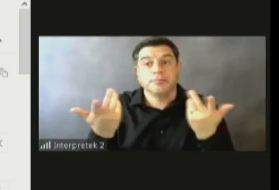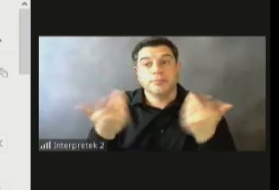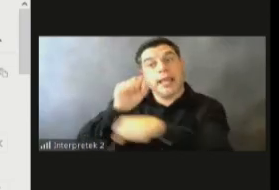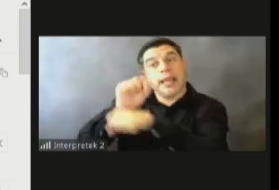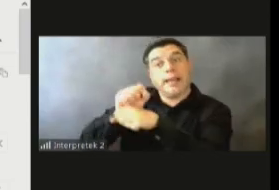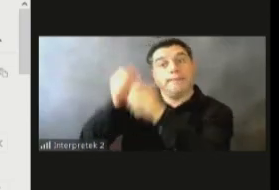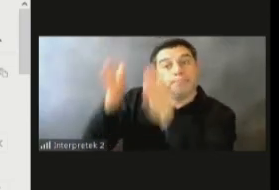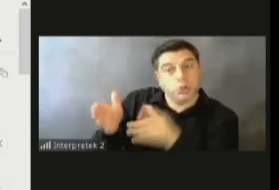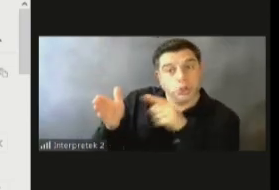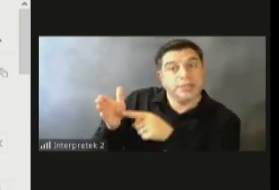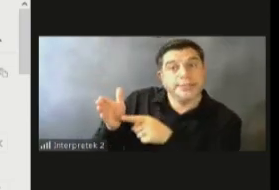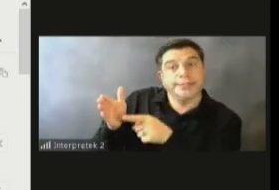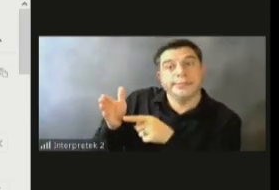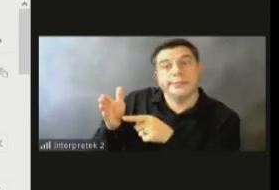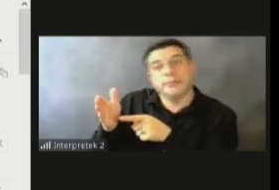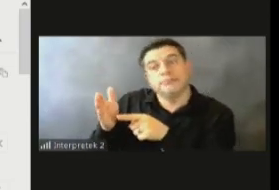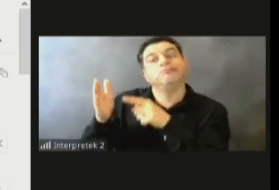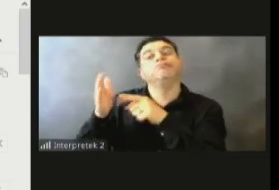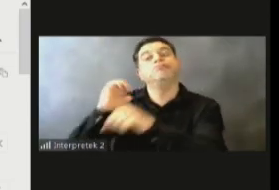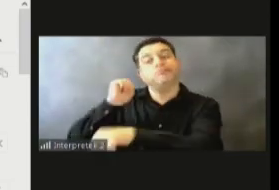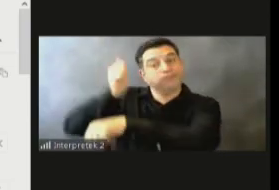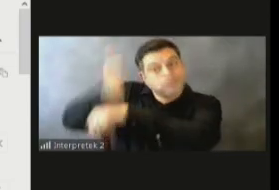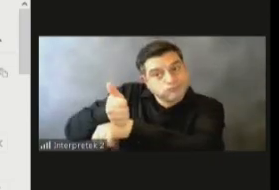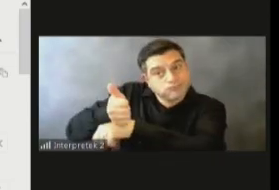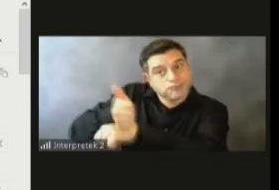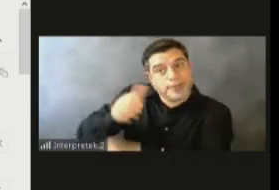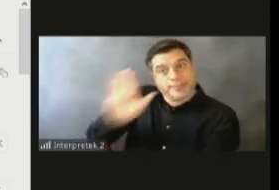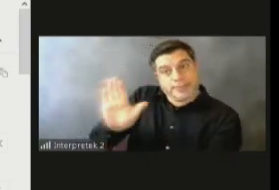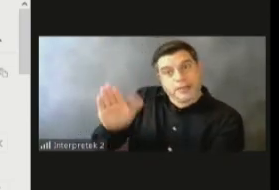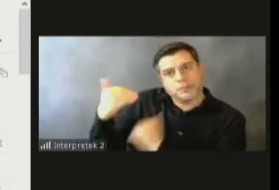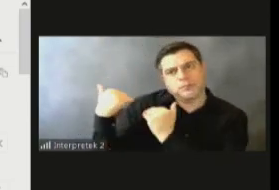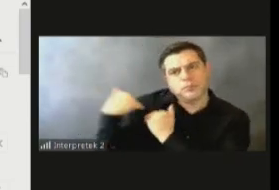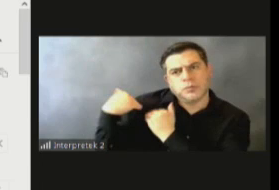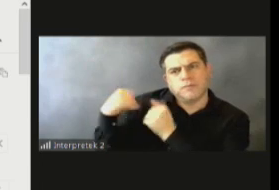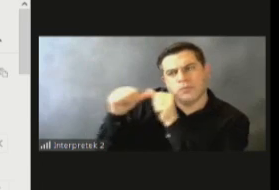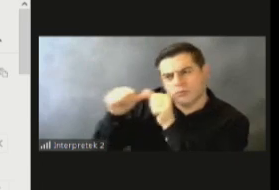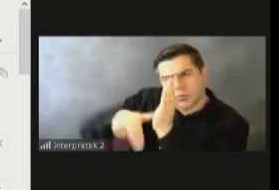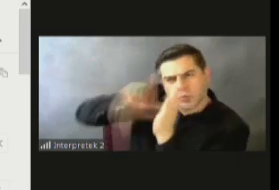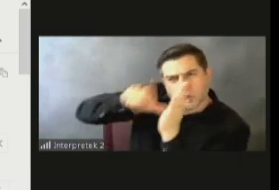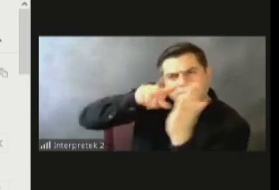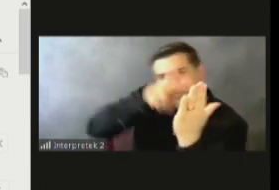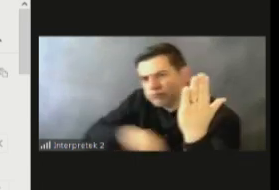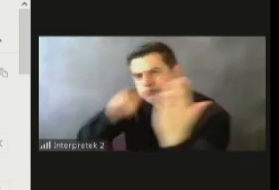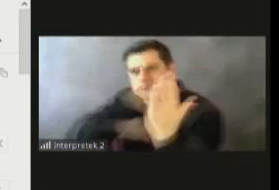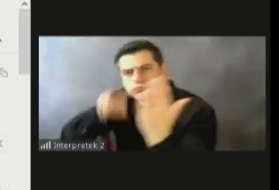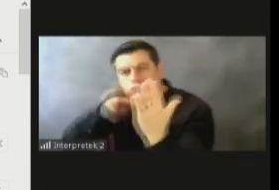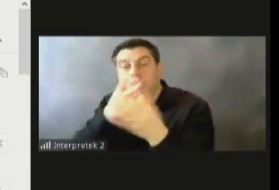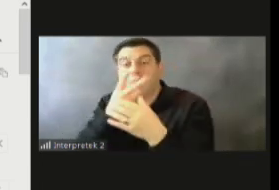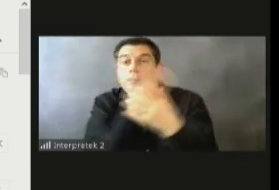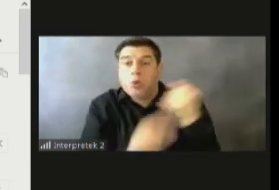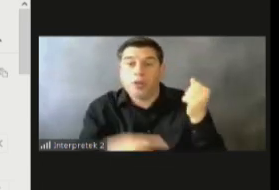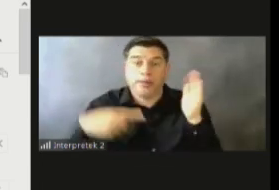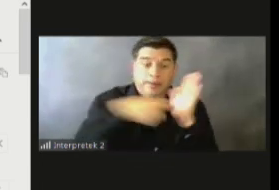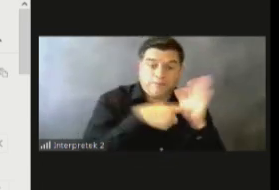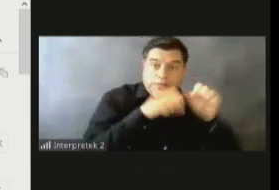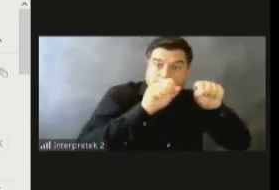do that ongoing review of regulations for both affordability and equity.